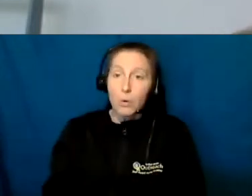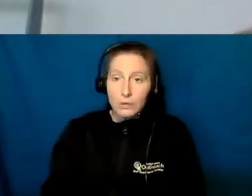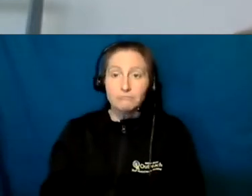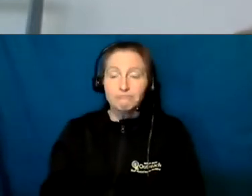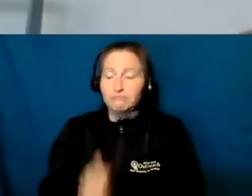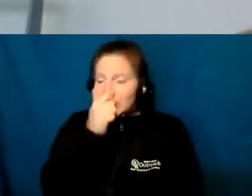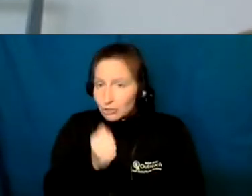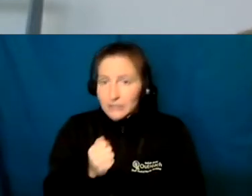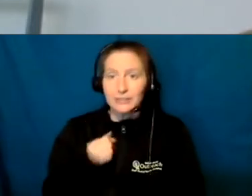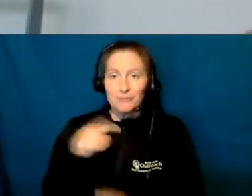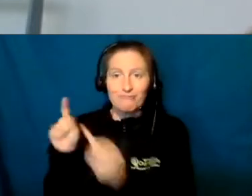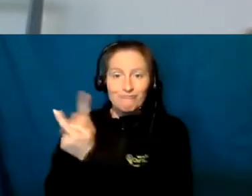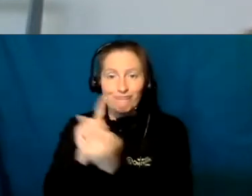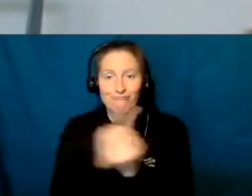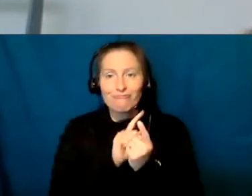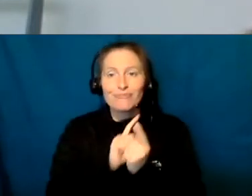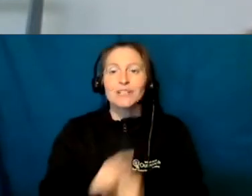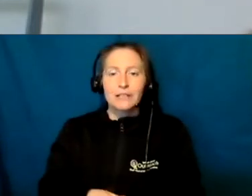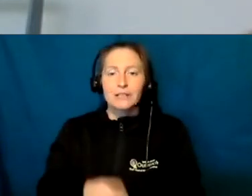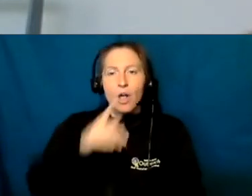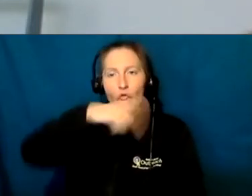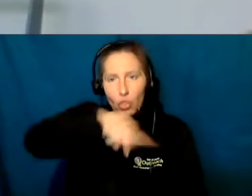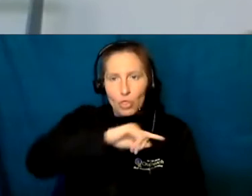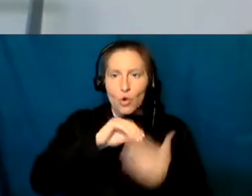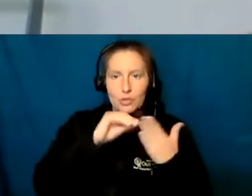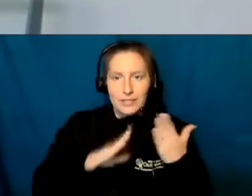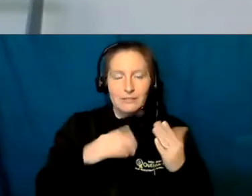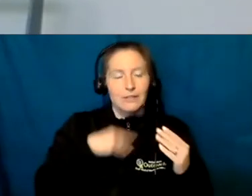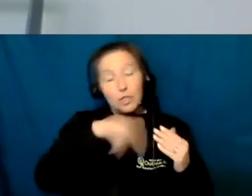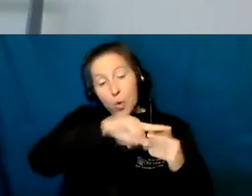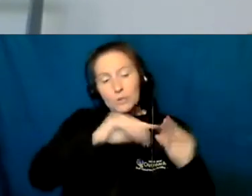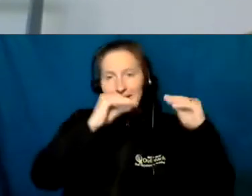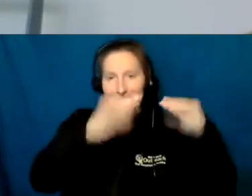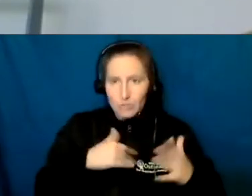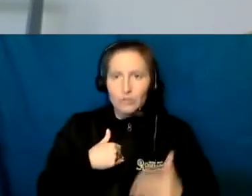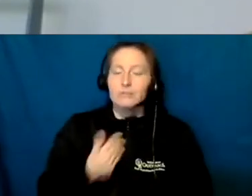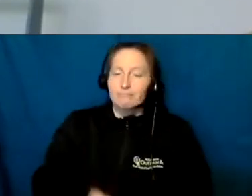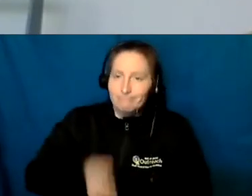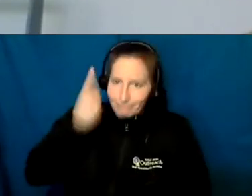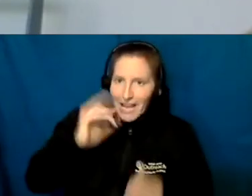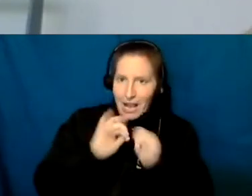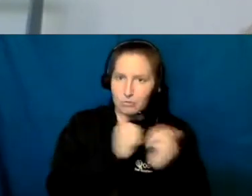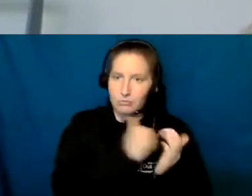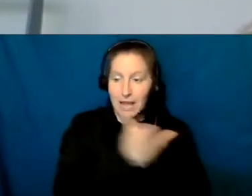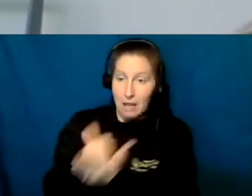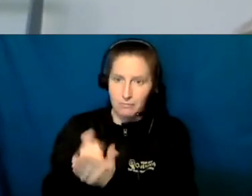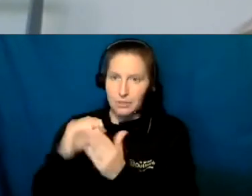see, and they have a really good perspective as to how to help their students here in their classroom.